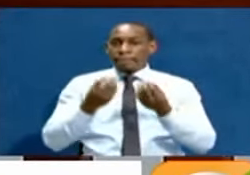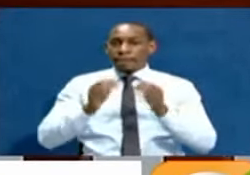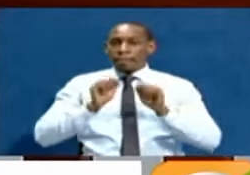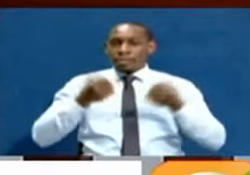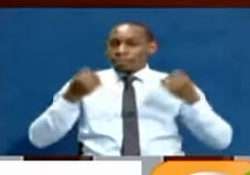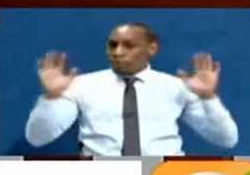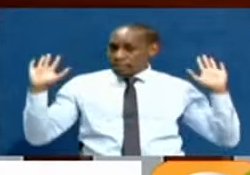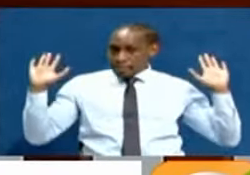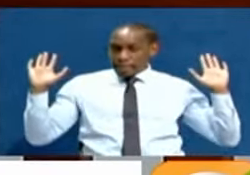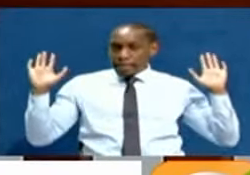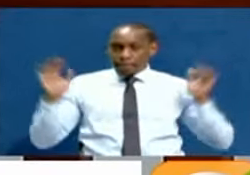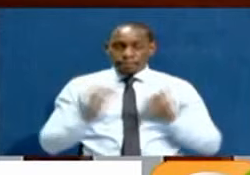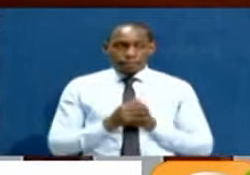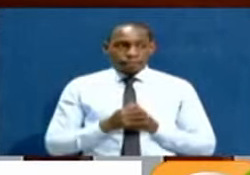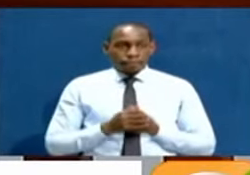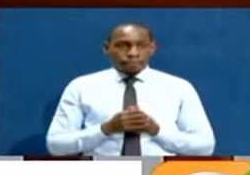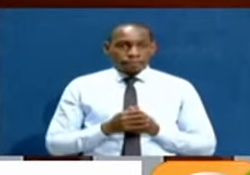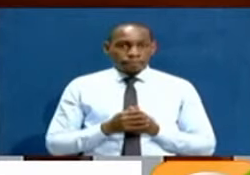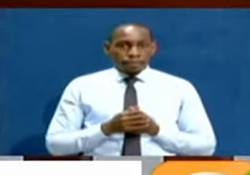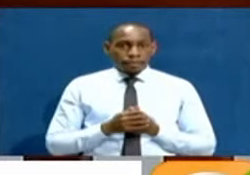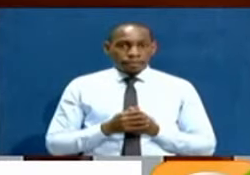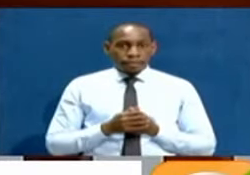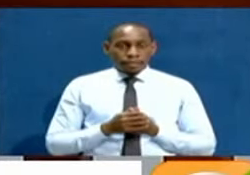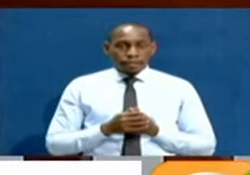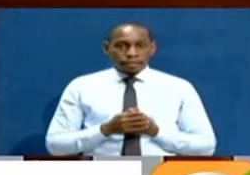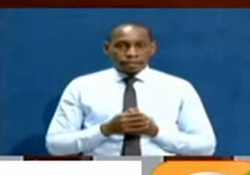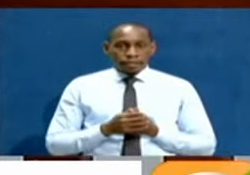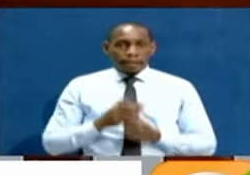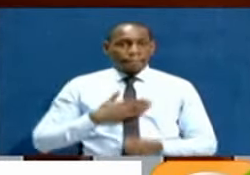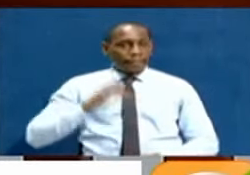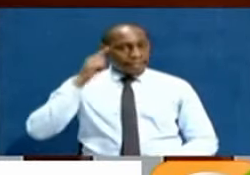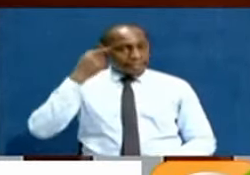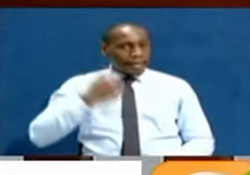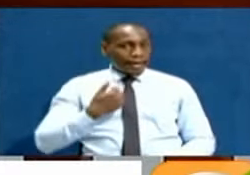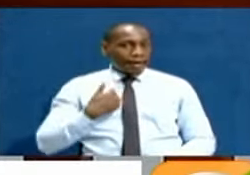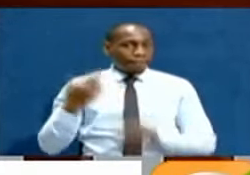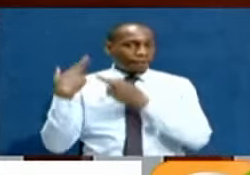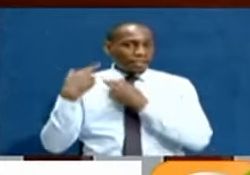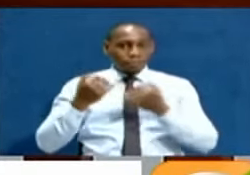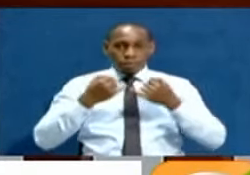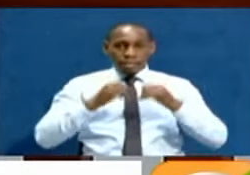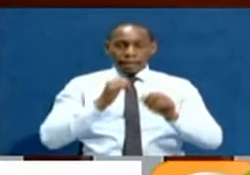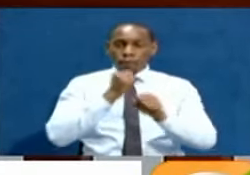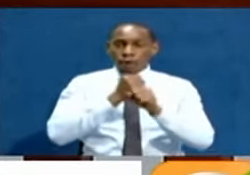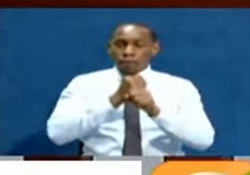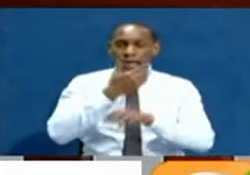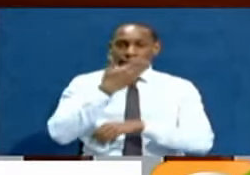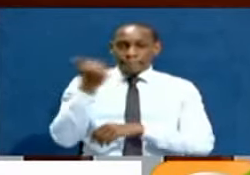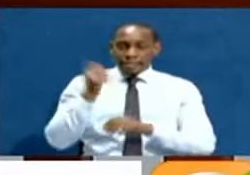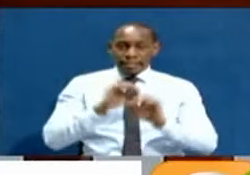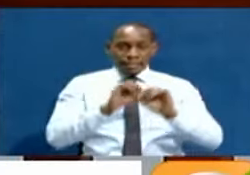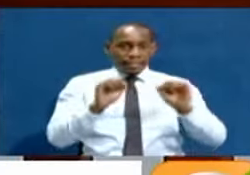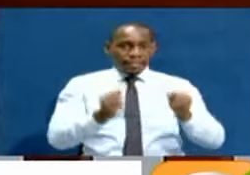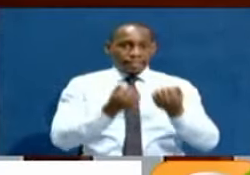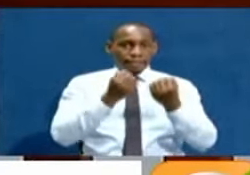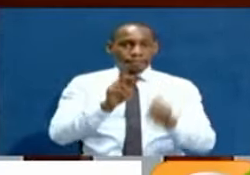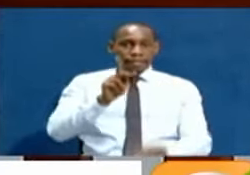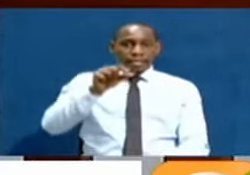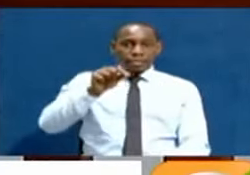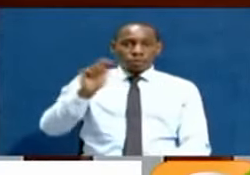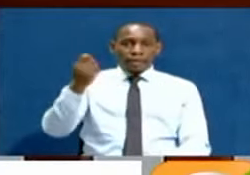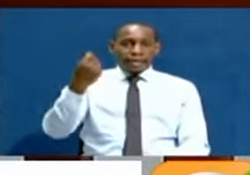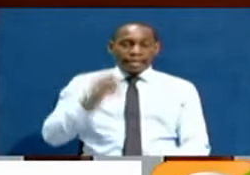joking. You've told me that. Yes. Why don't you walk away? No, I think I have a duty to try and do my very best to save the airline for